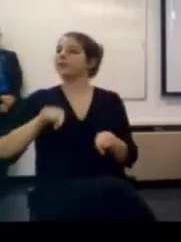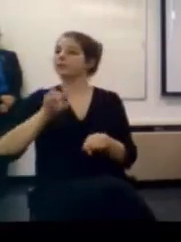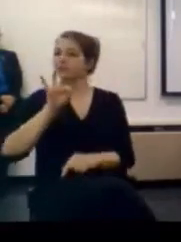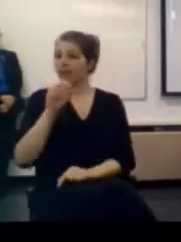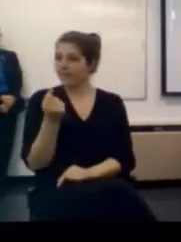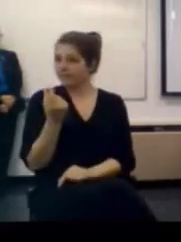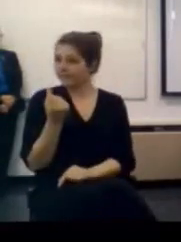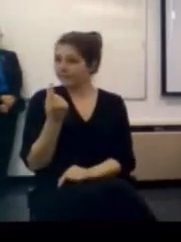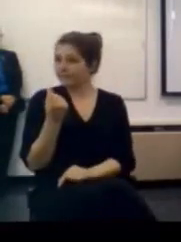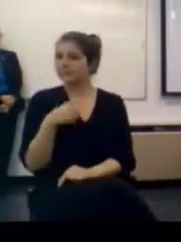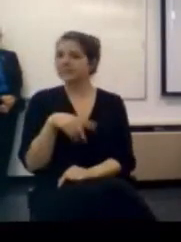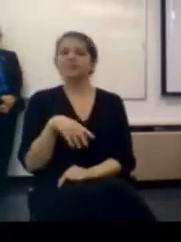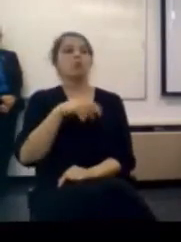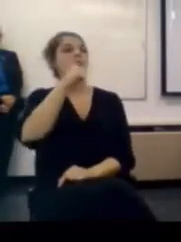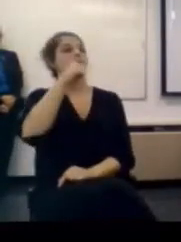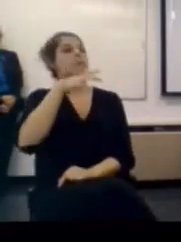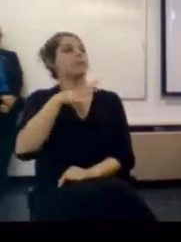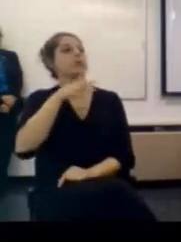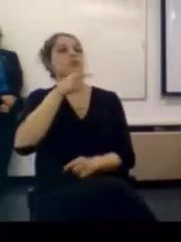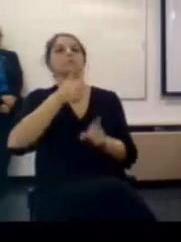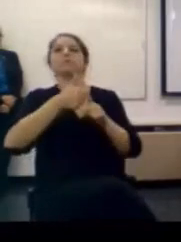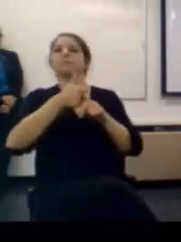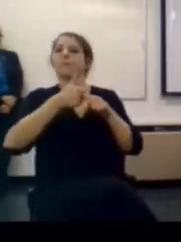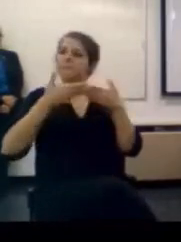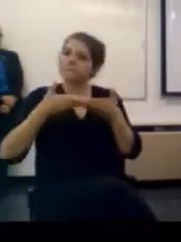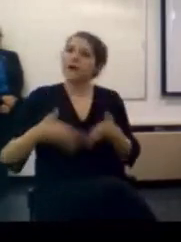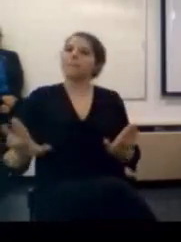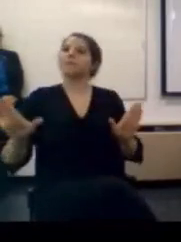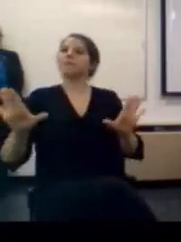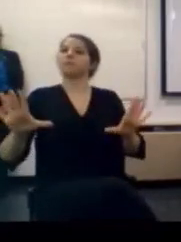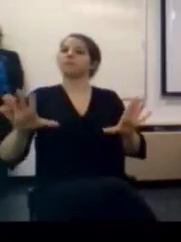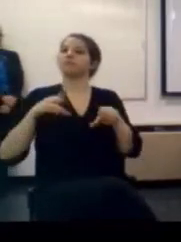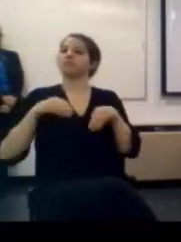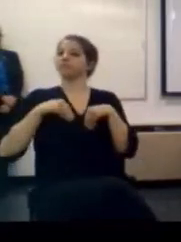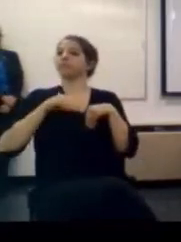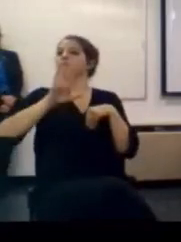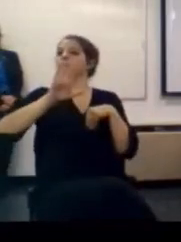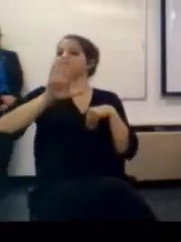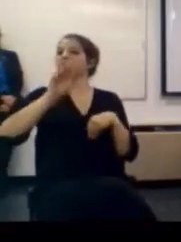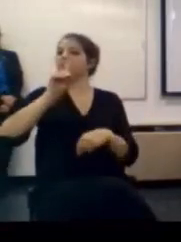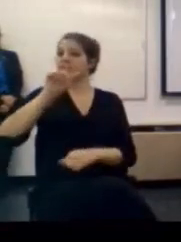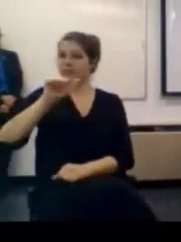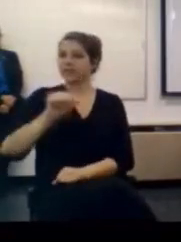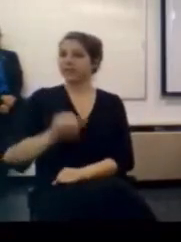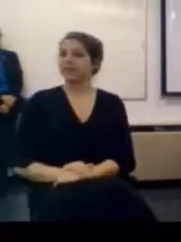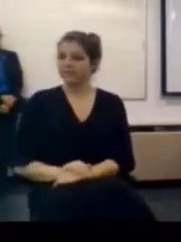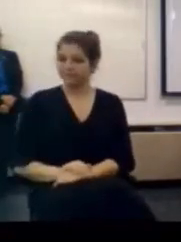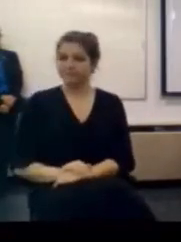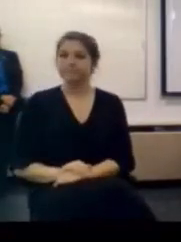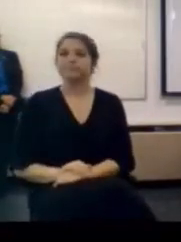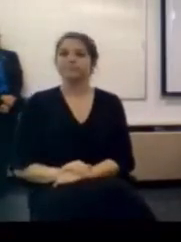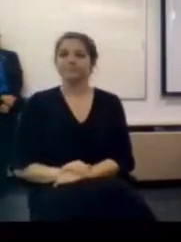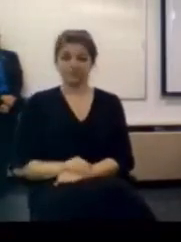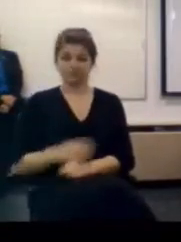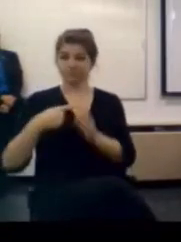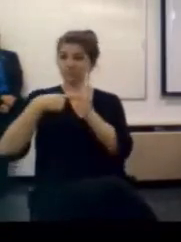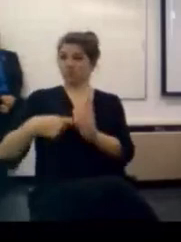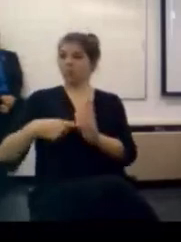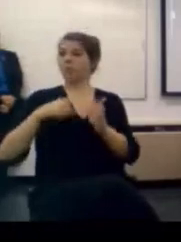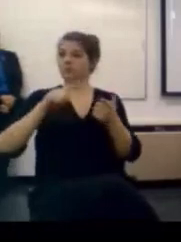as a first responder, as a woman who publicly owns her disability,